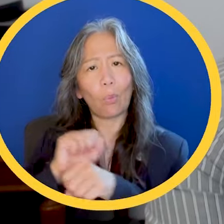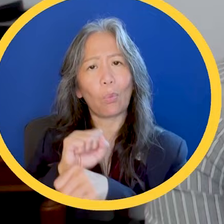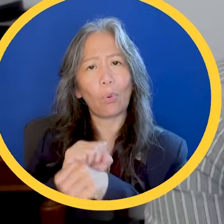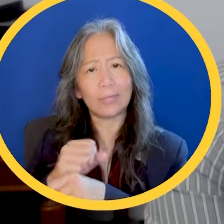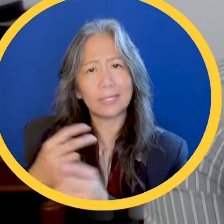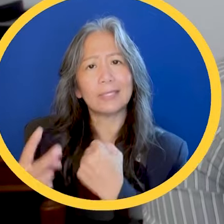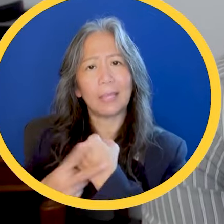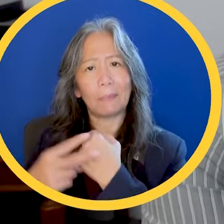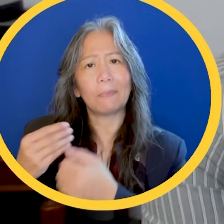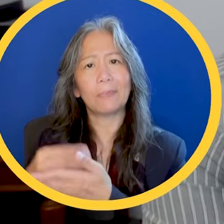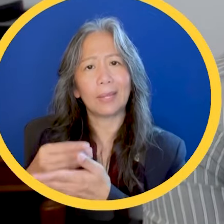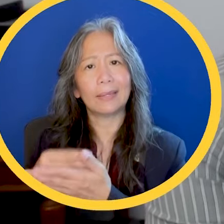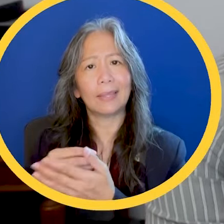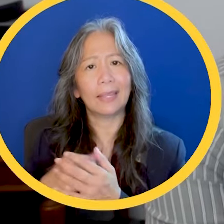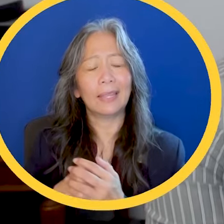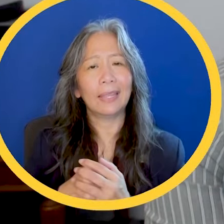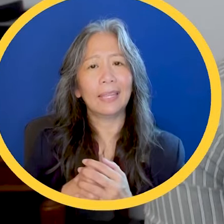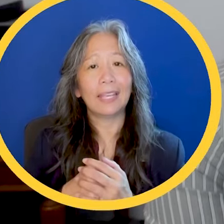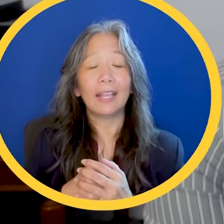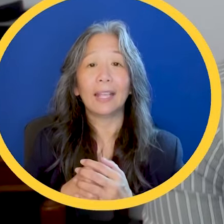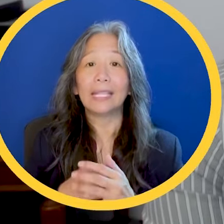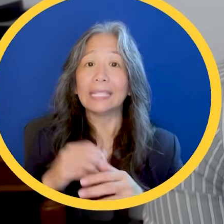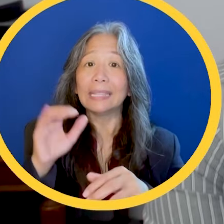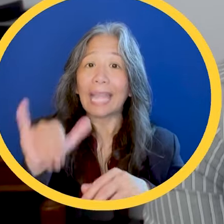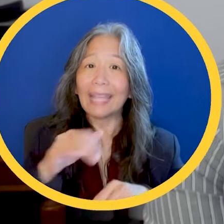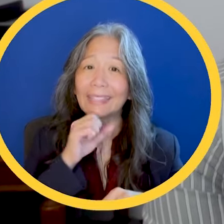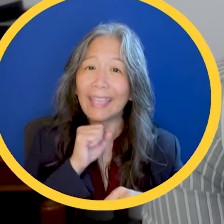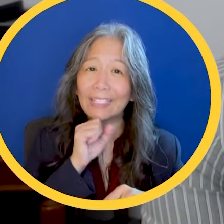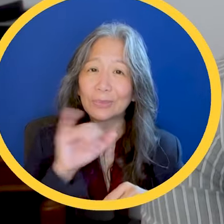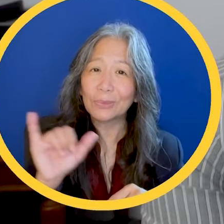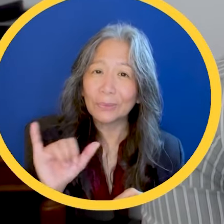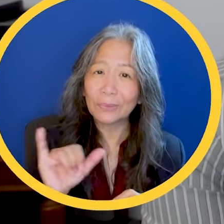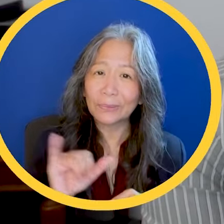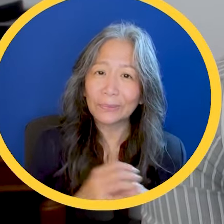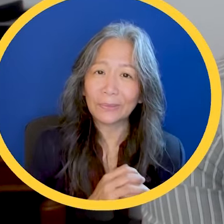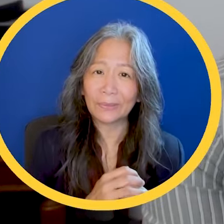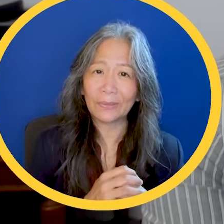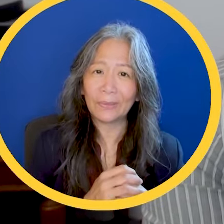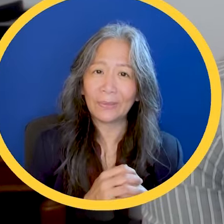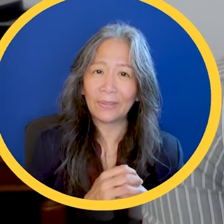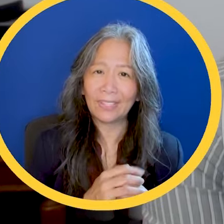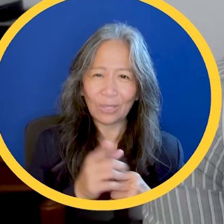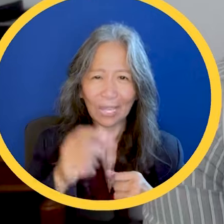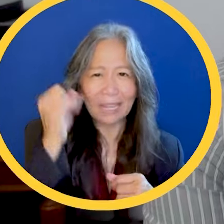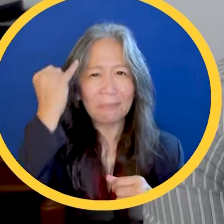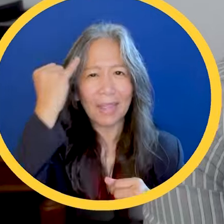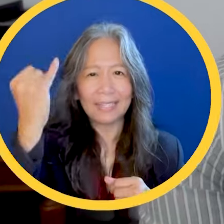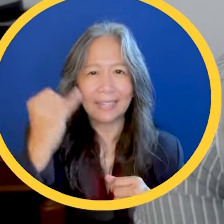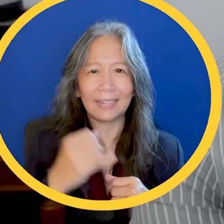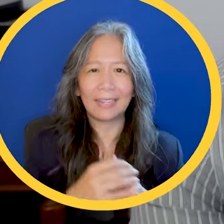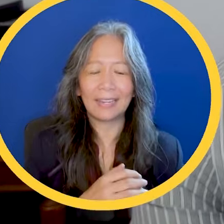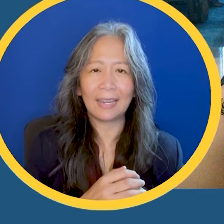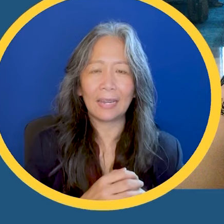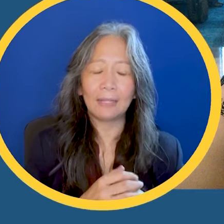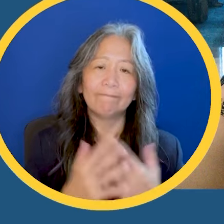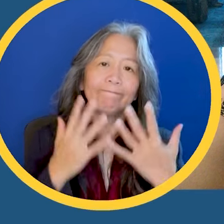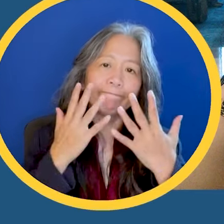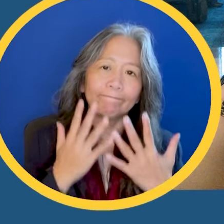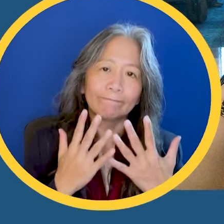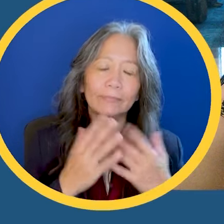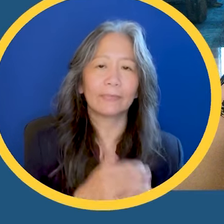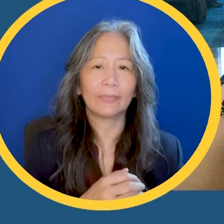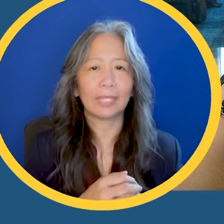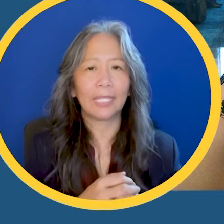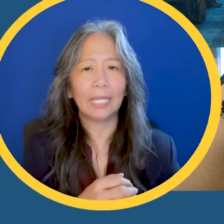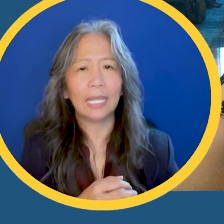little bit more money. And at that age, too, you can only imagine how it's unfortunate. They